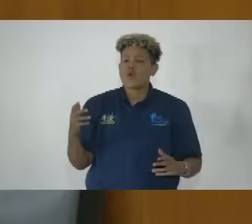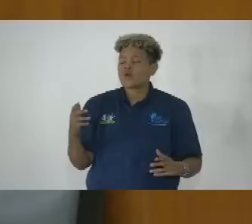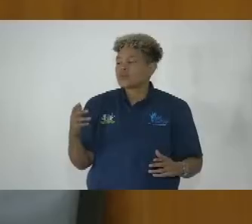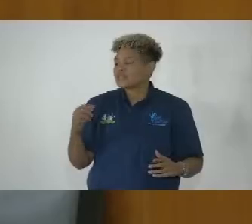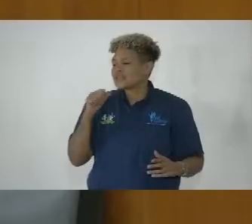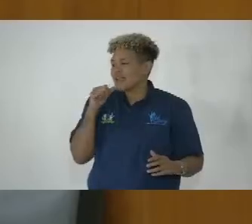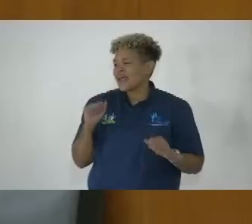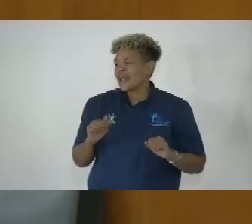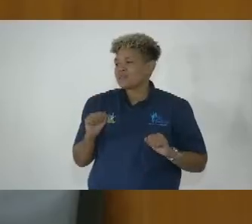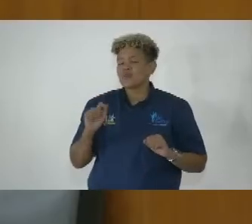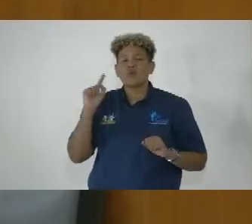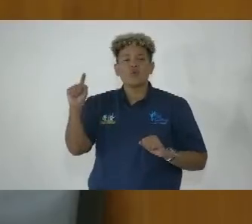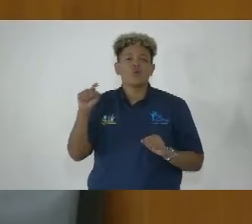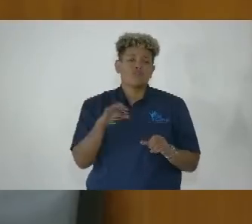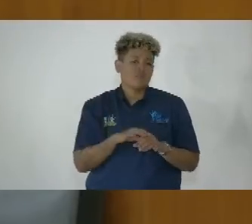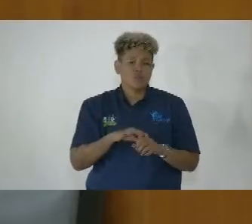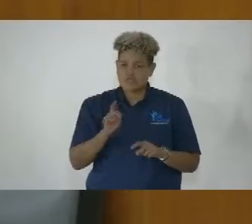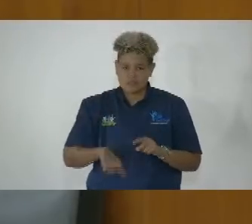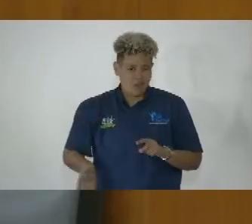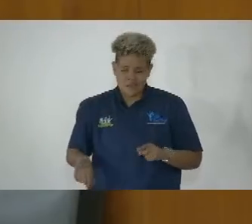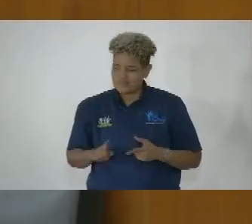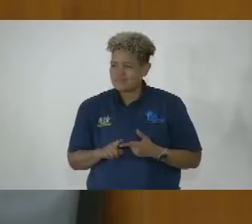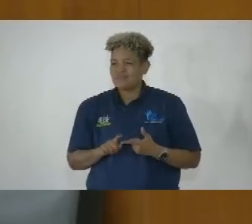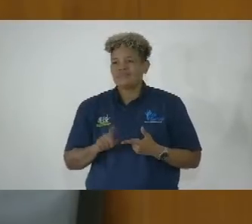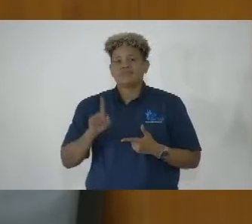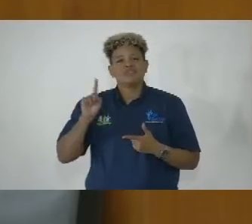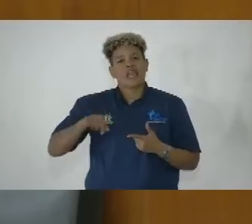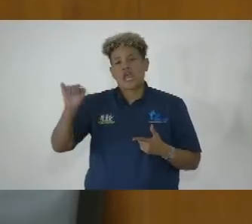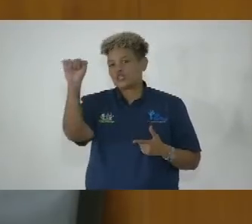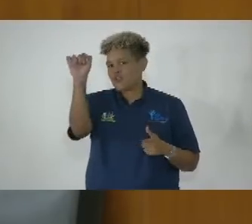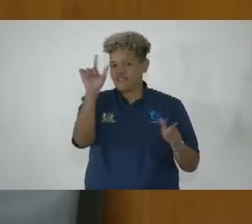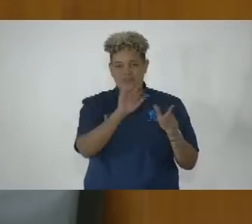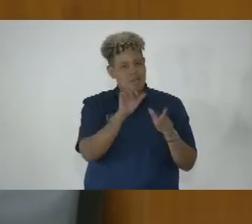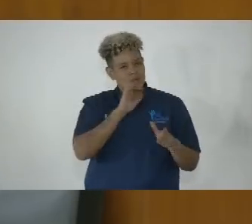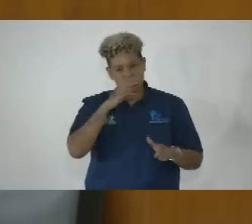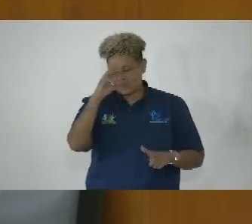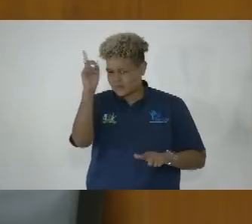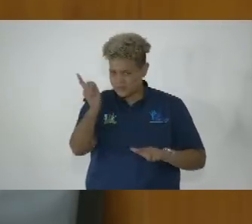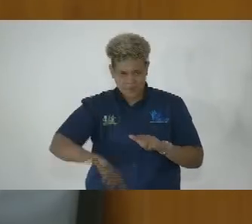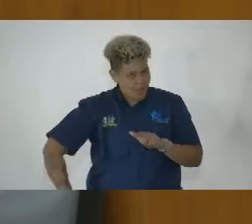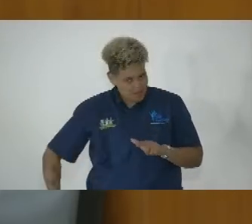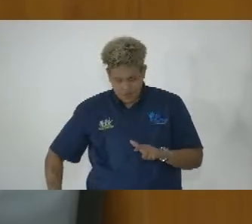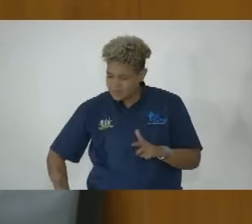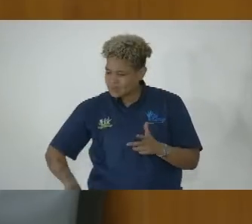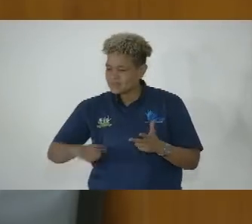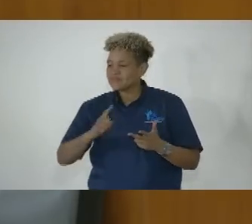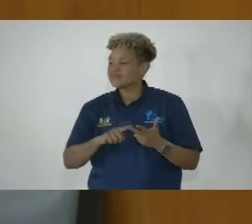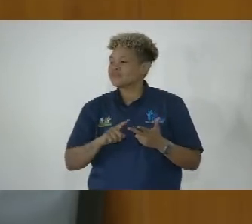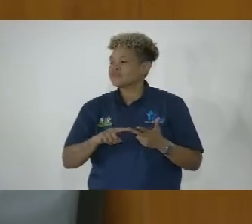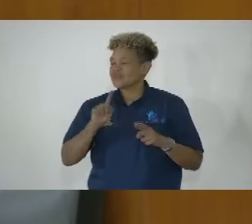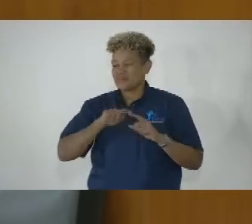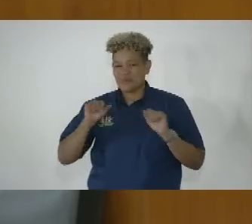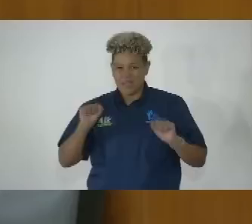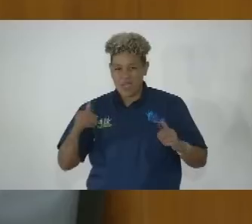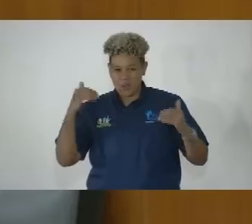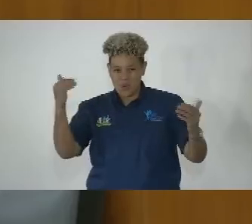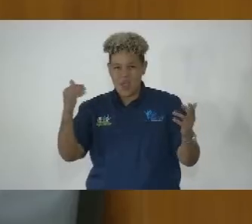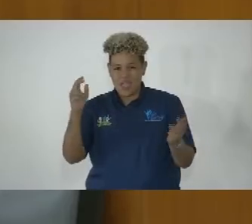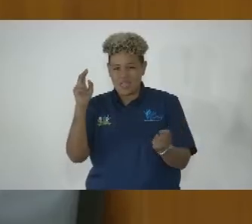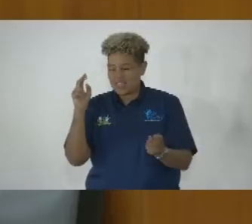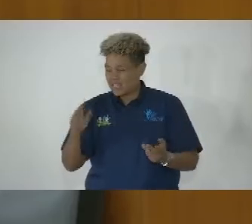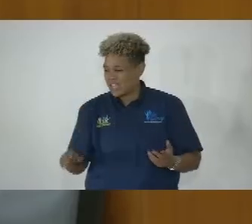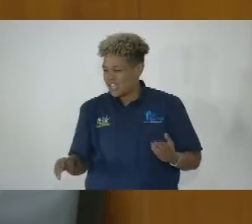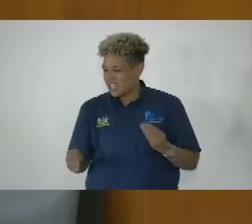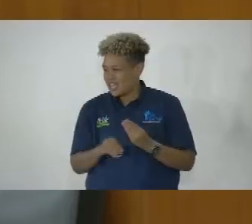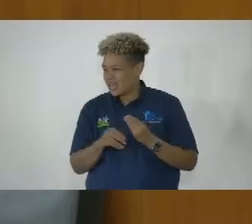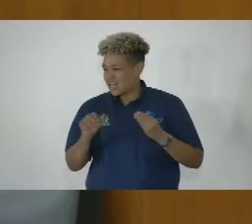to go and vote, not able to get a driver's license, but is able to add